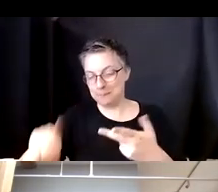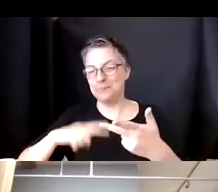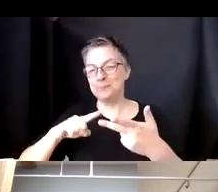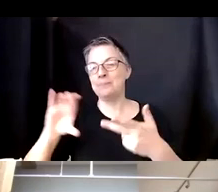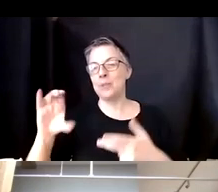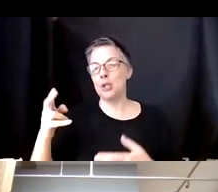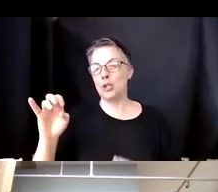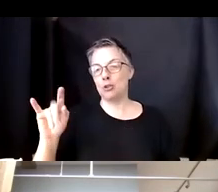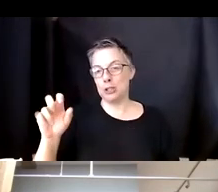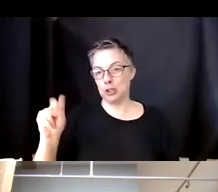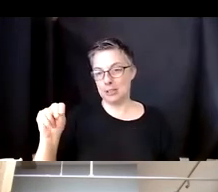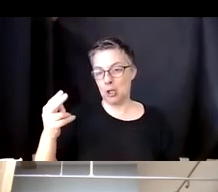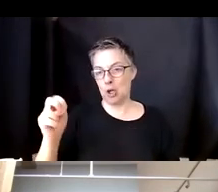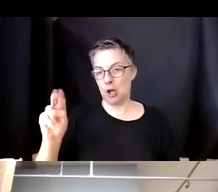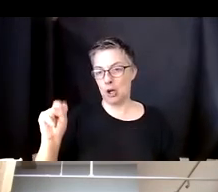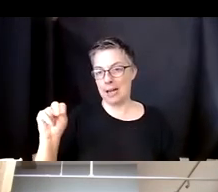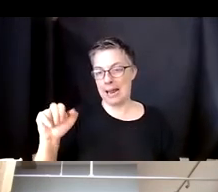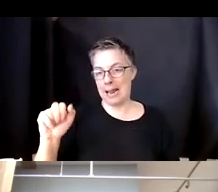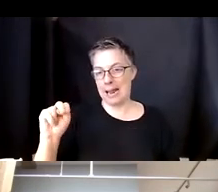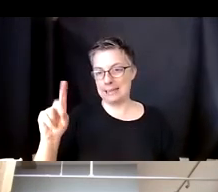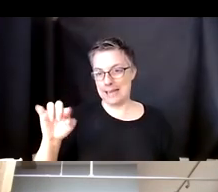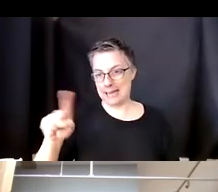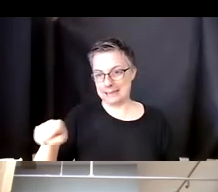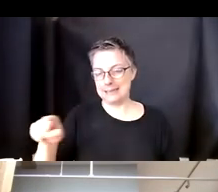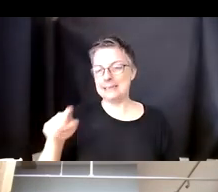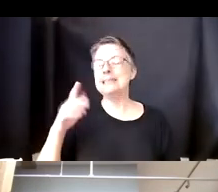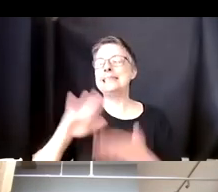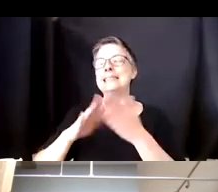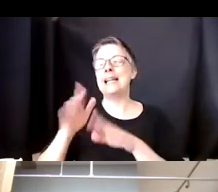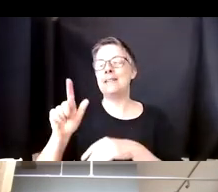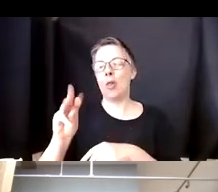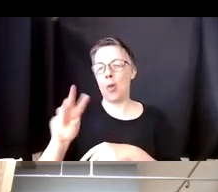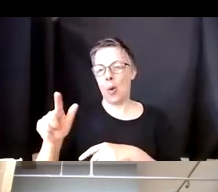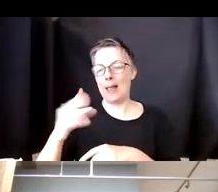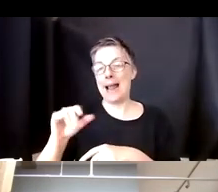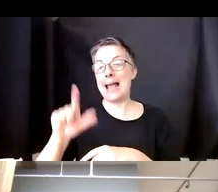City of Lowell and LCC Administrator, thank you for diligently running our slides for the